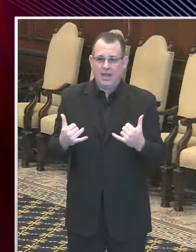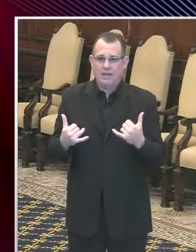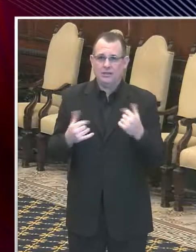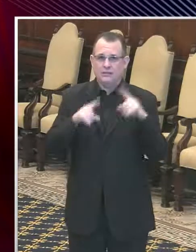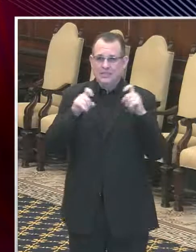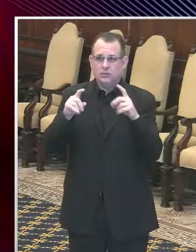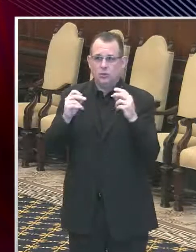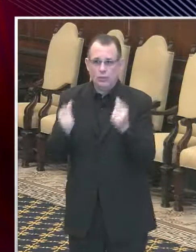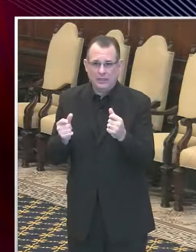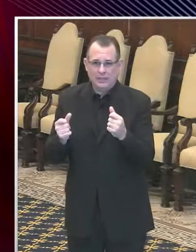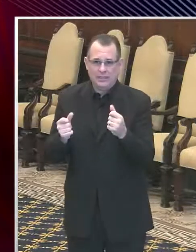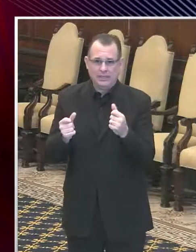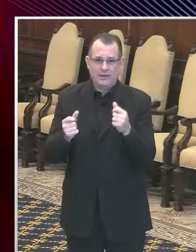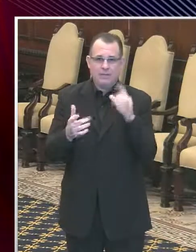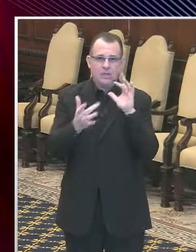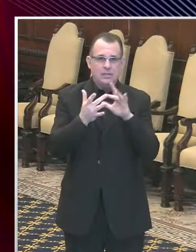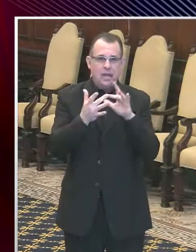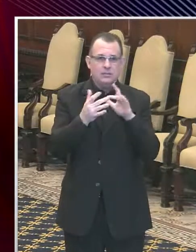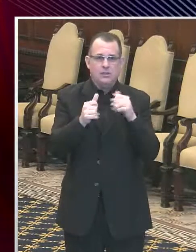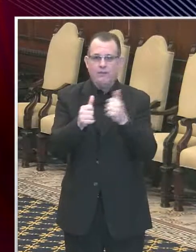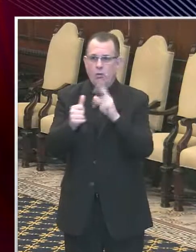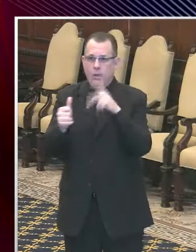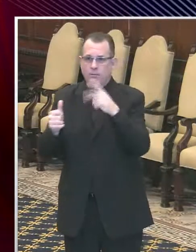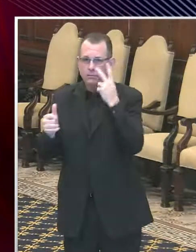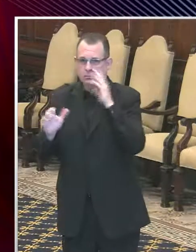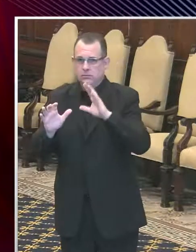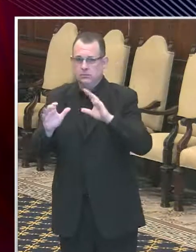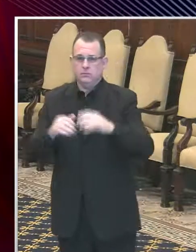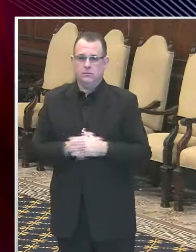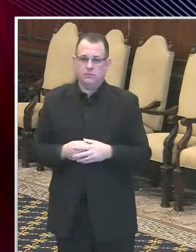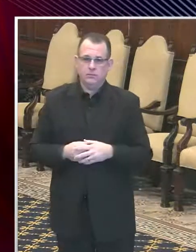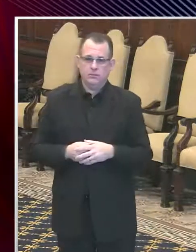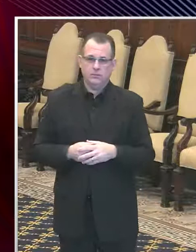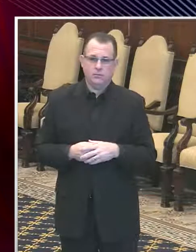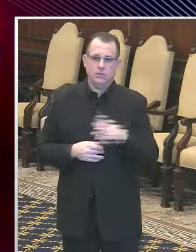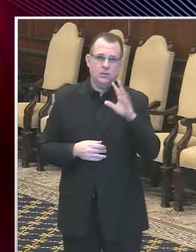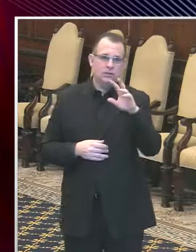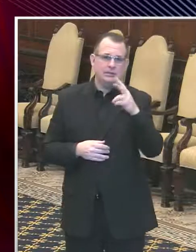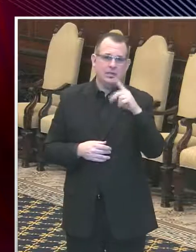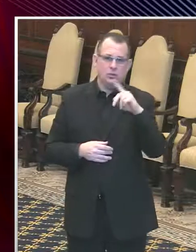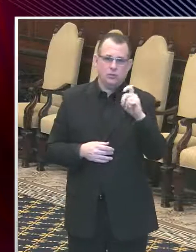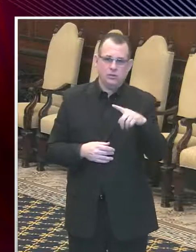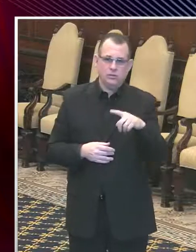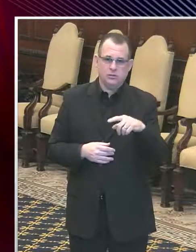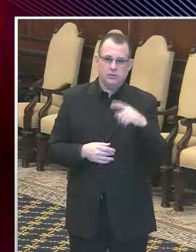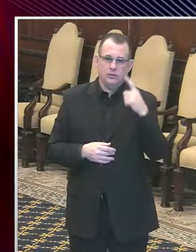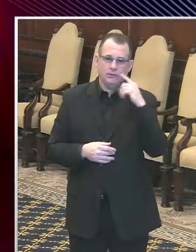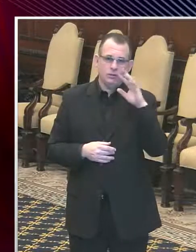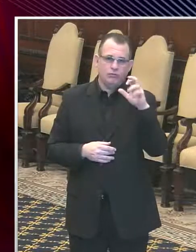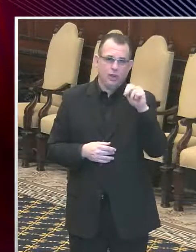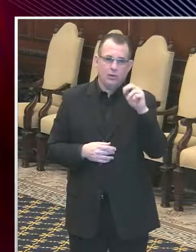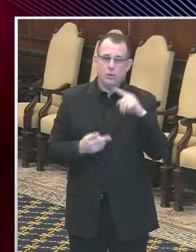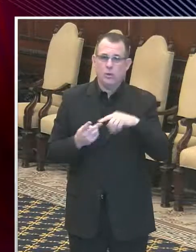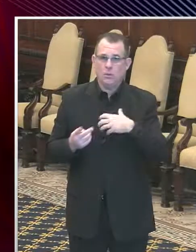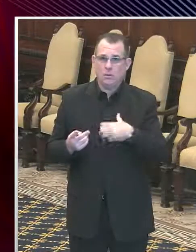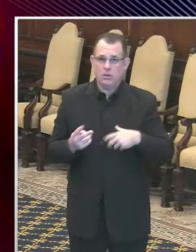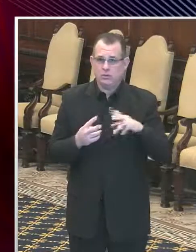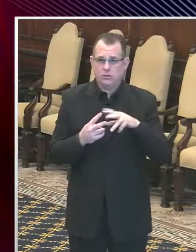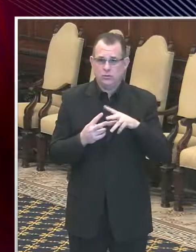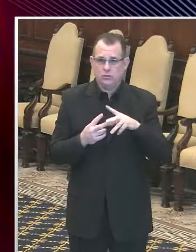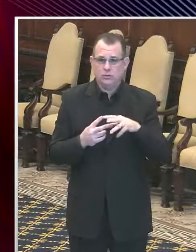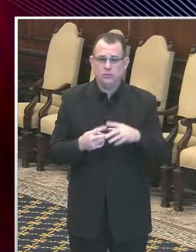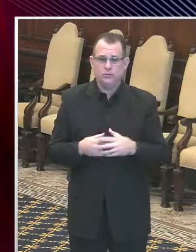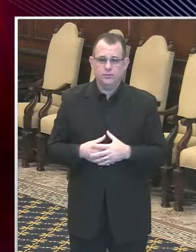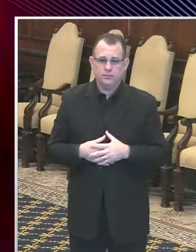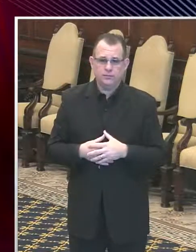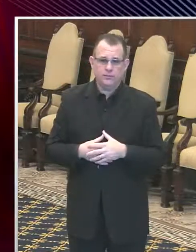contact follow-up. Okay. And the second question, this is for Brian or the mayor. Has there been any updates